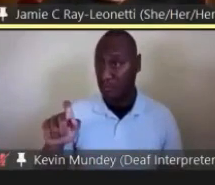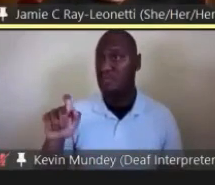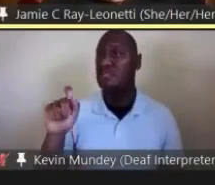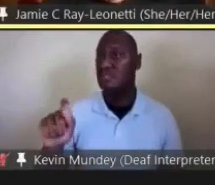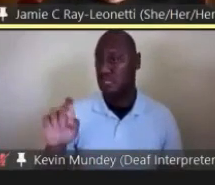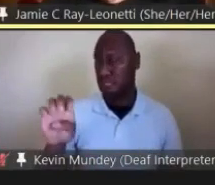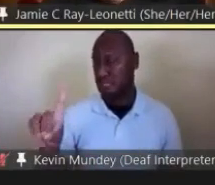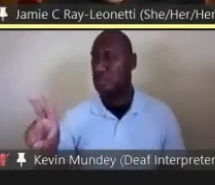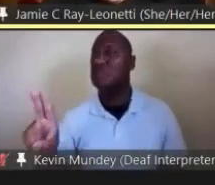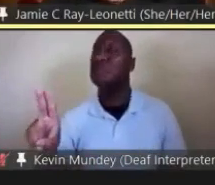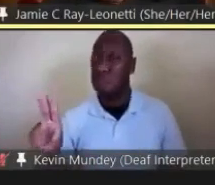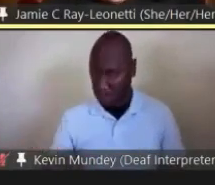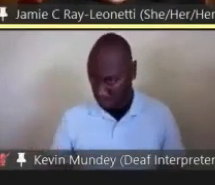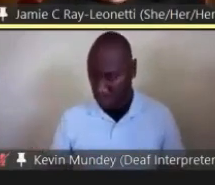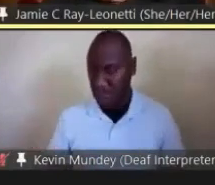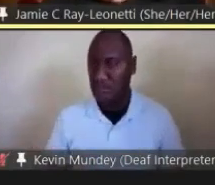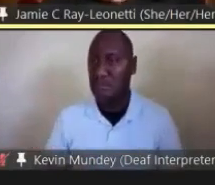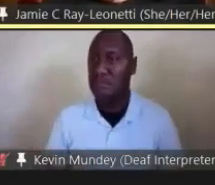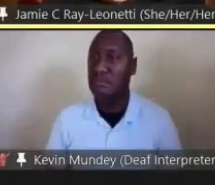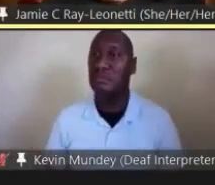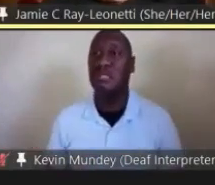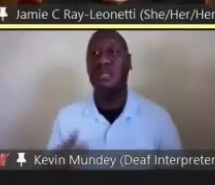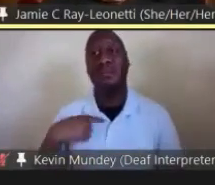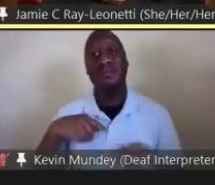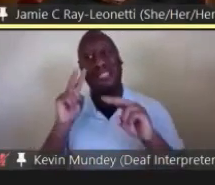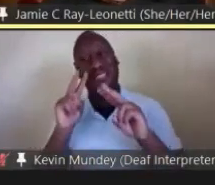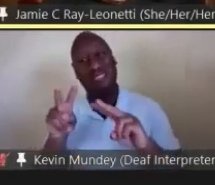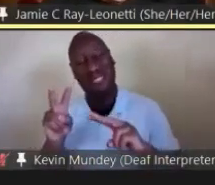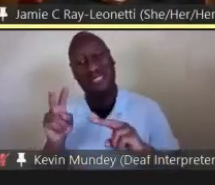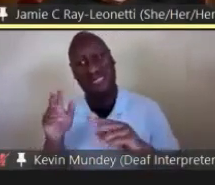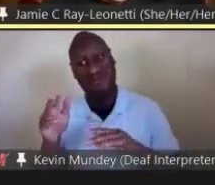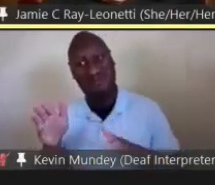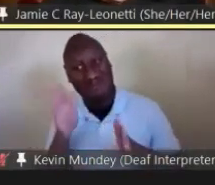www.disabilities.temple.edu. We look forward to hearing from you.